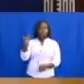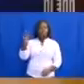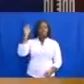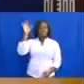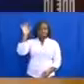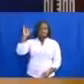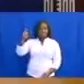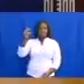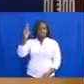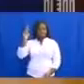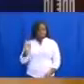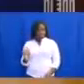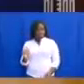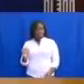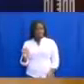Awofo titiri.